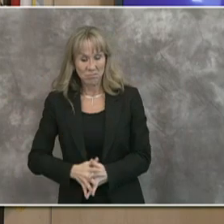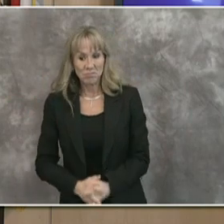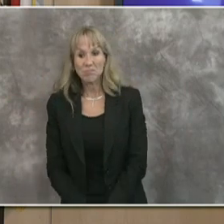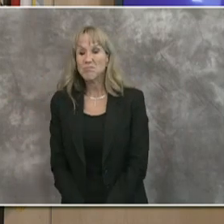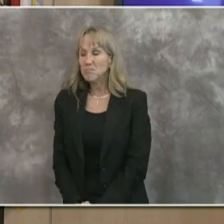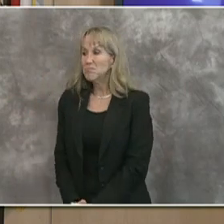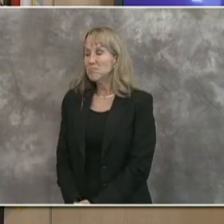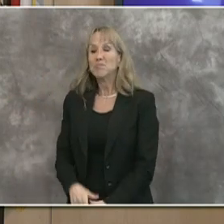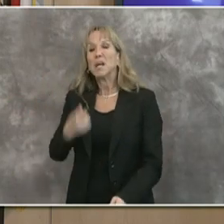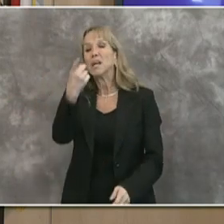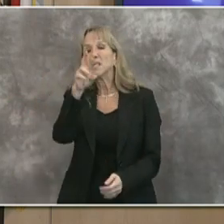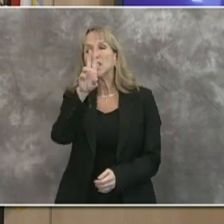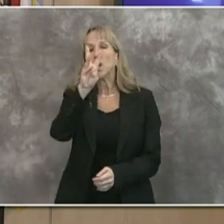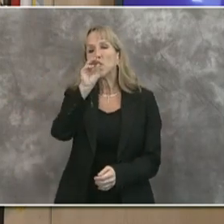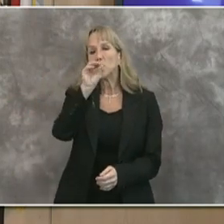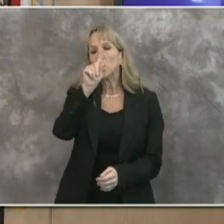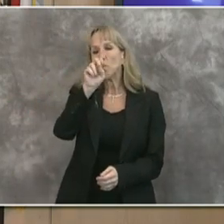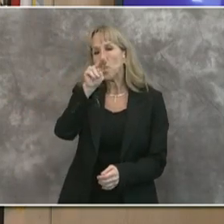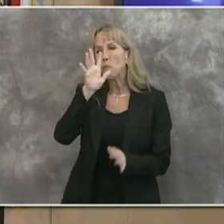Dr. Wooten's going to respond.